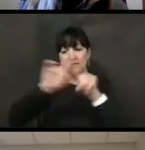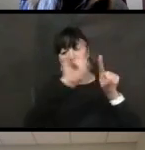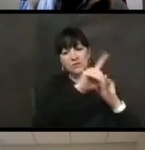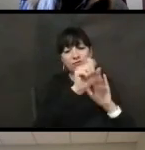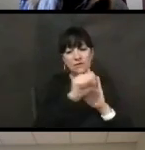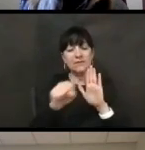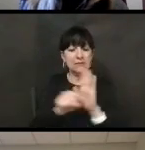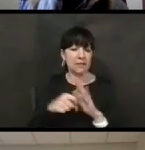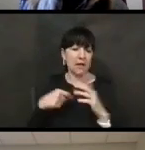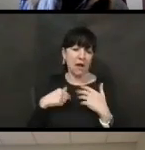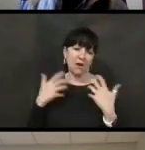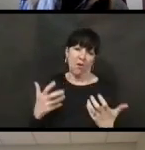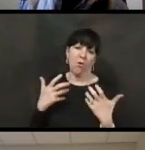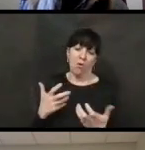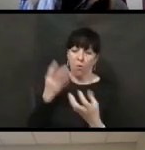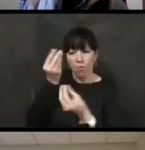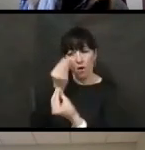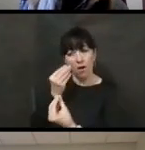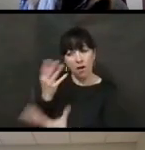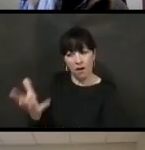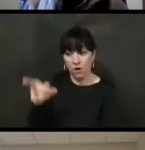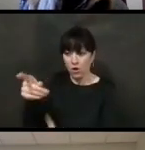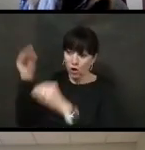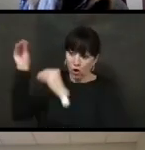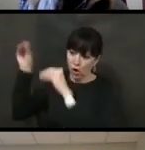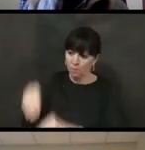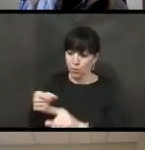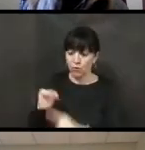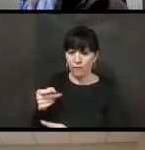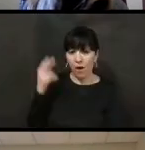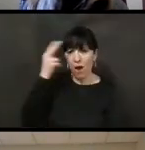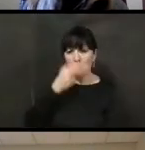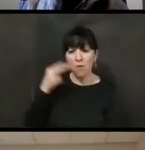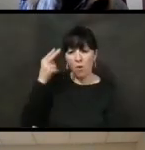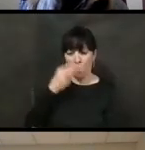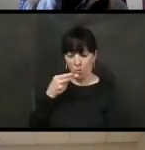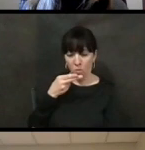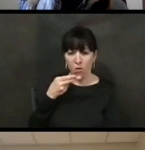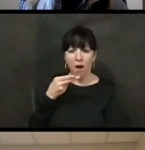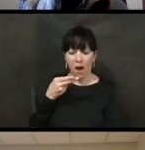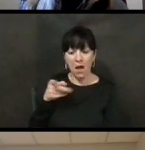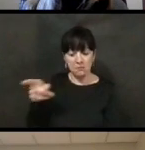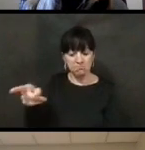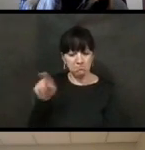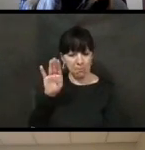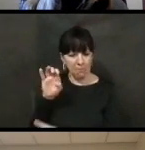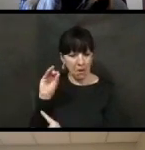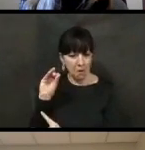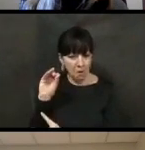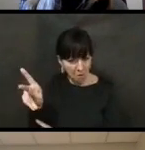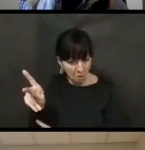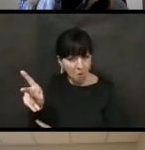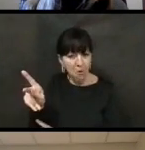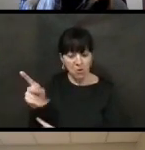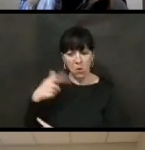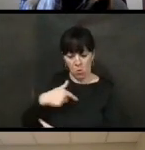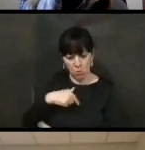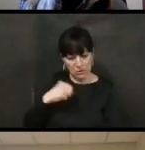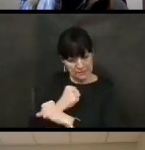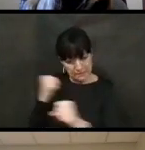want to reassure him as he travels here from Hawaii that Delaware is in line and putting in place those best practices